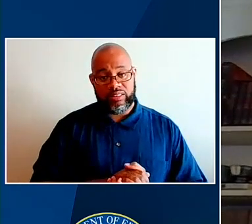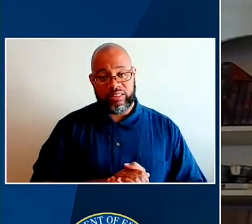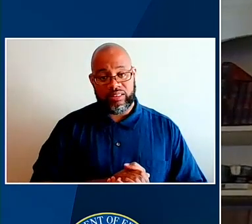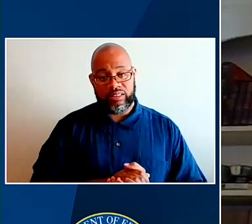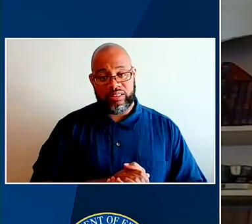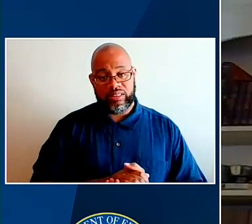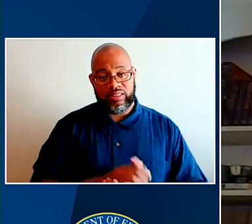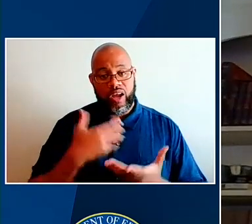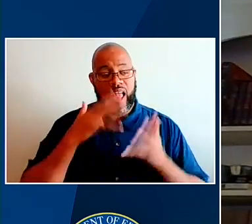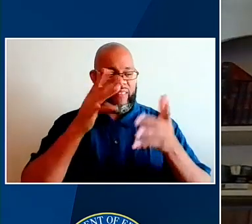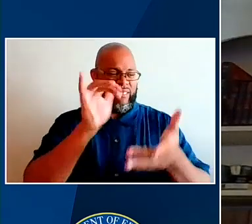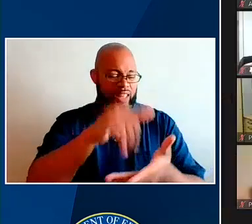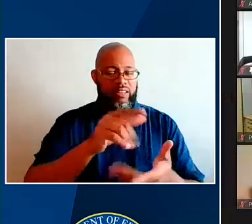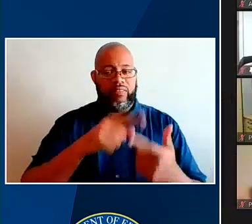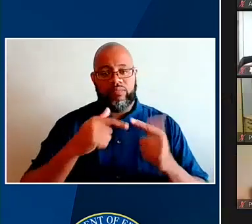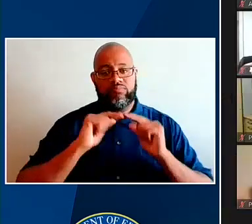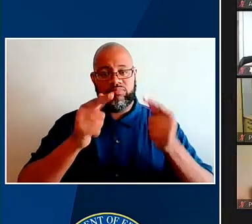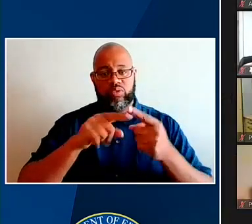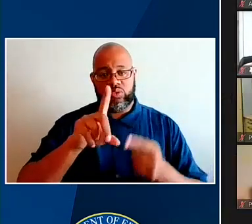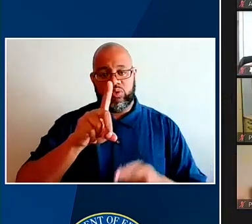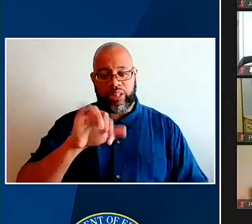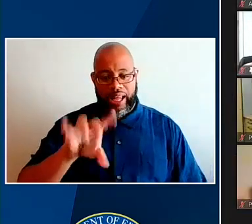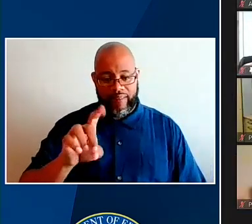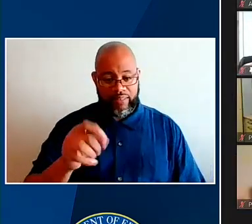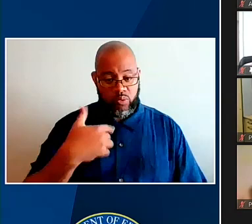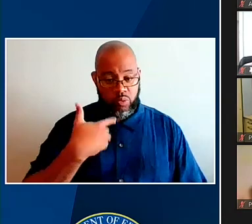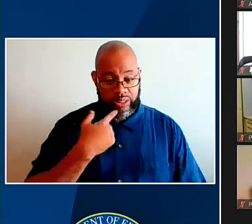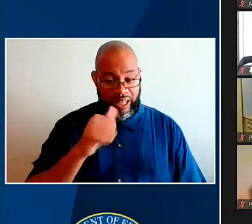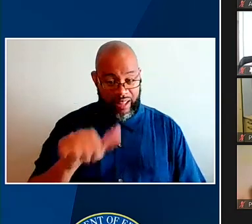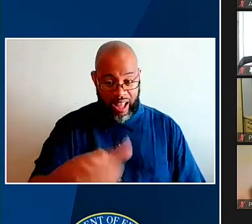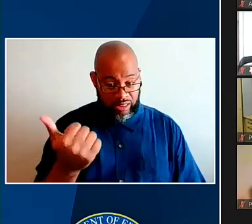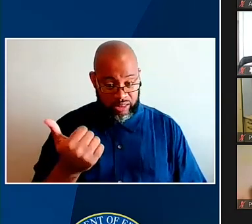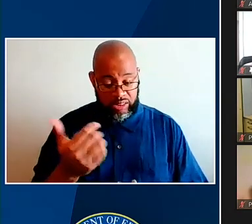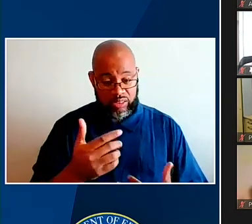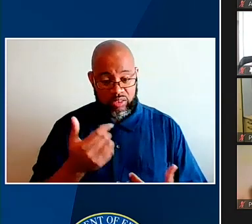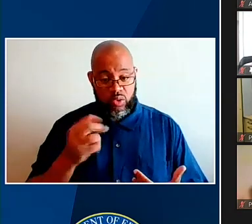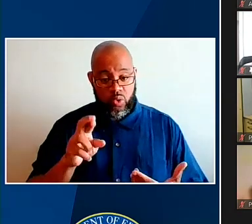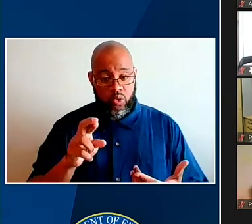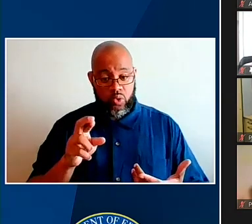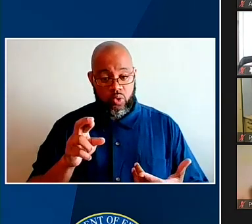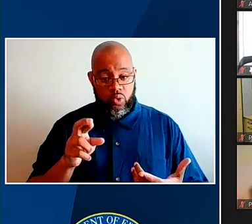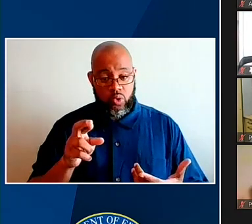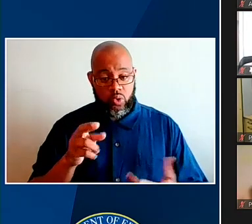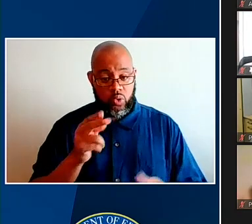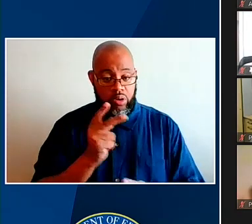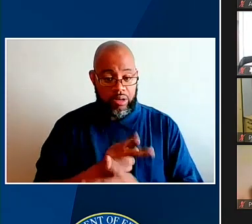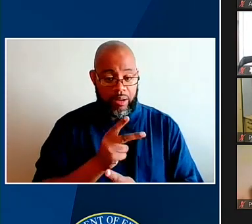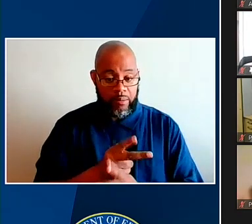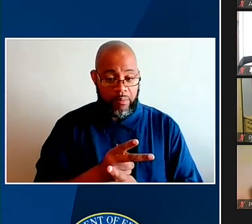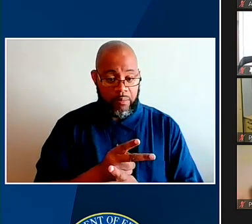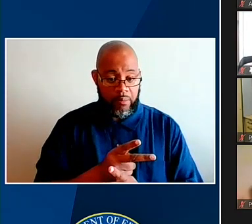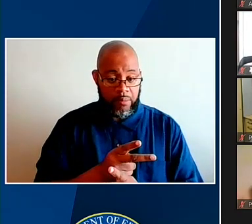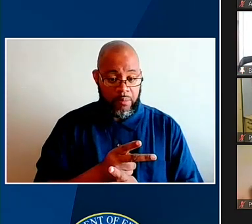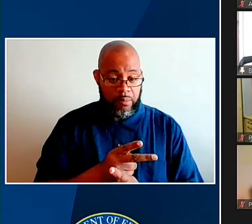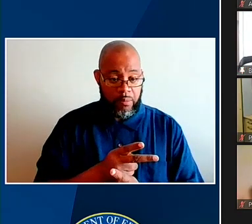so I'll leave it at that and then turn it back over to Dave if he has something else he wants to say or entertain other comments.